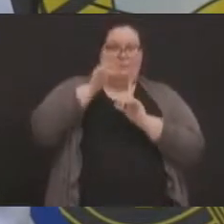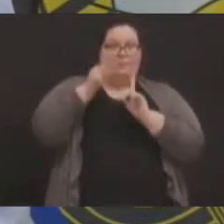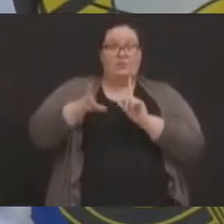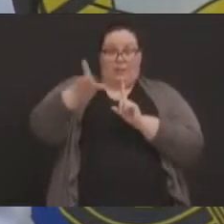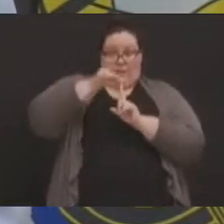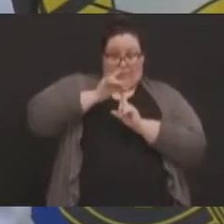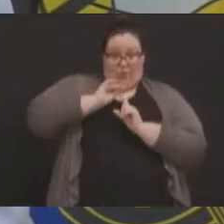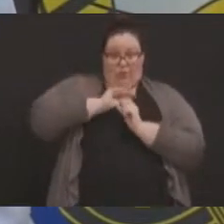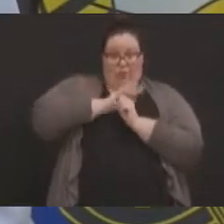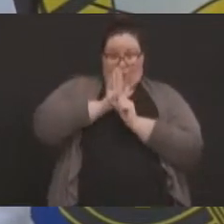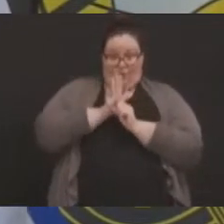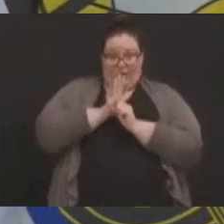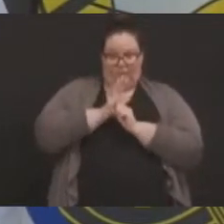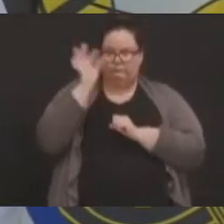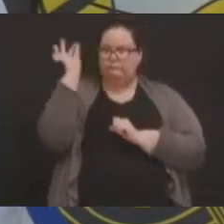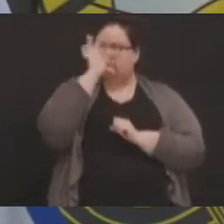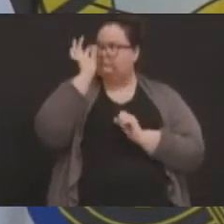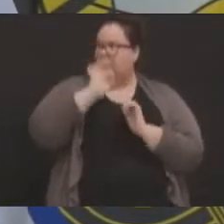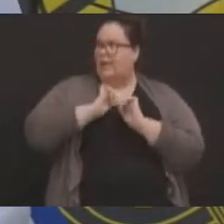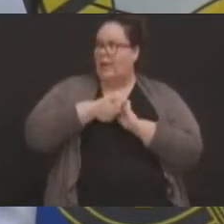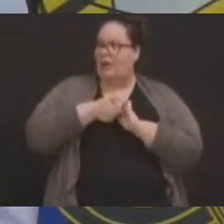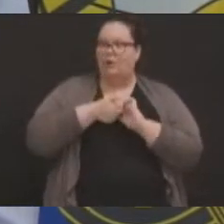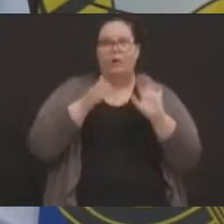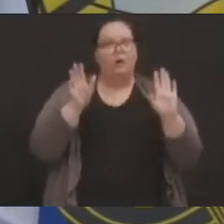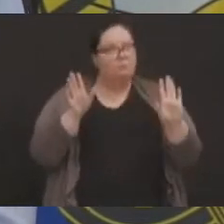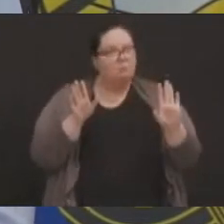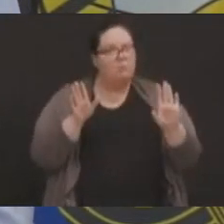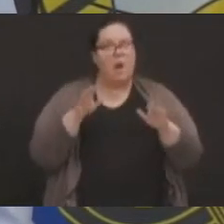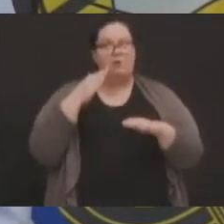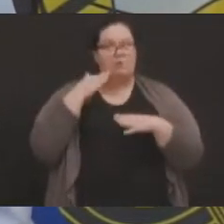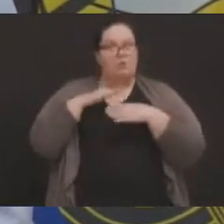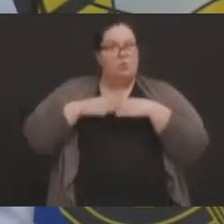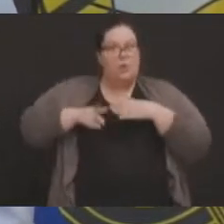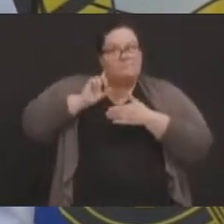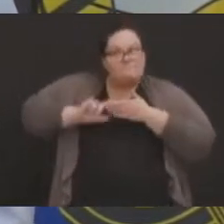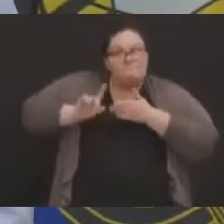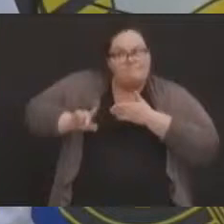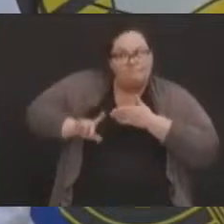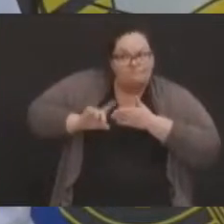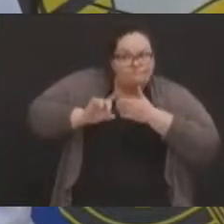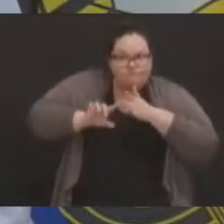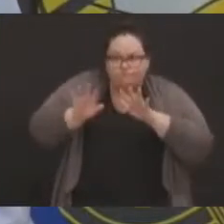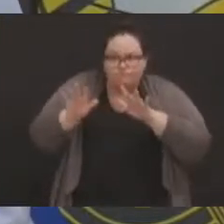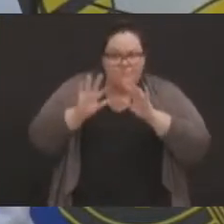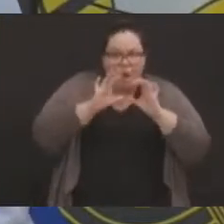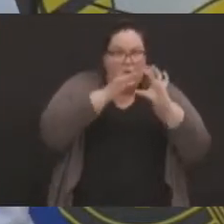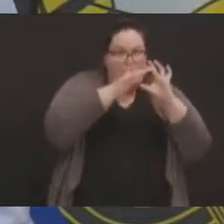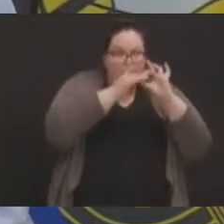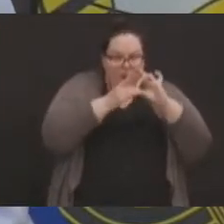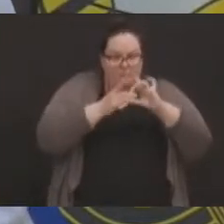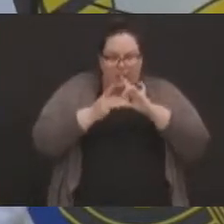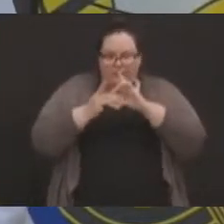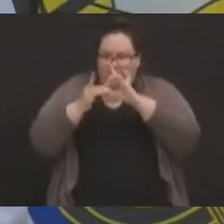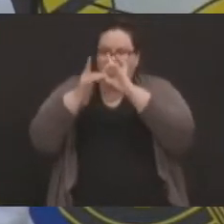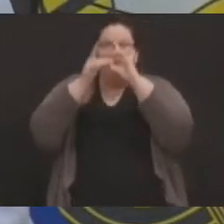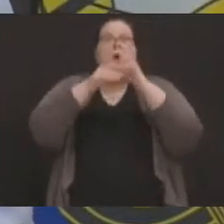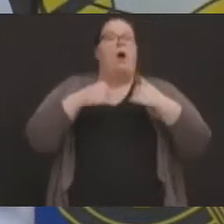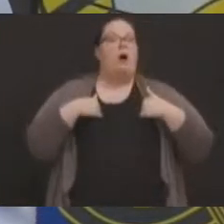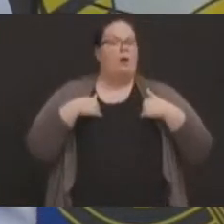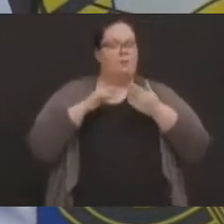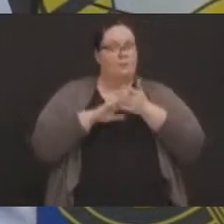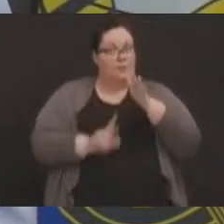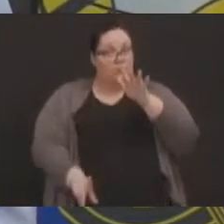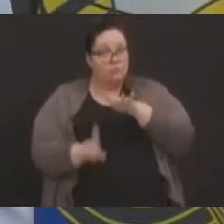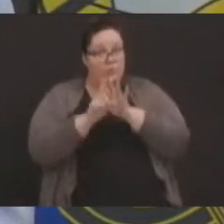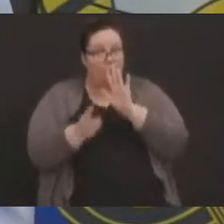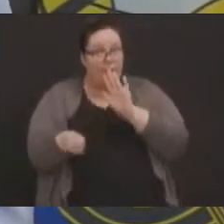it can't come again. That doesn't mean that we can't have community transmission at any time, anywhere in the province. But for right now, our contact